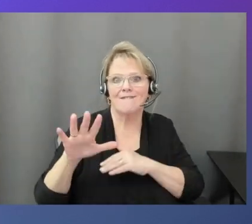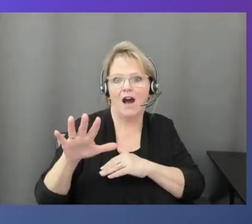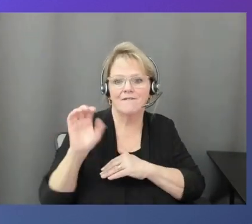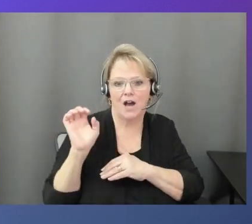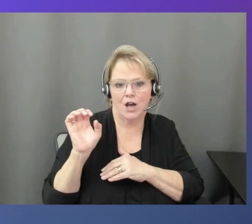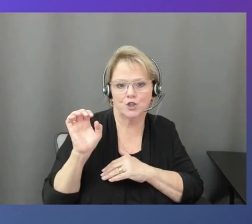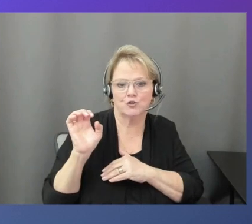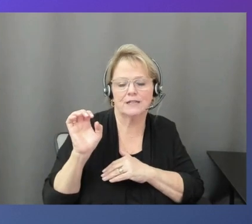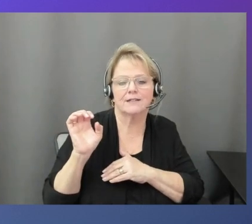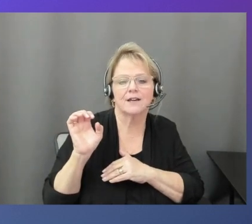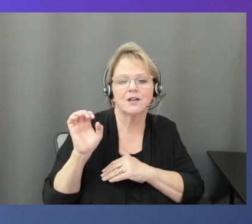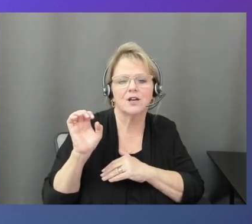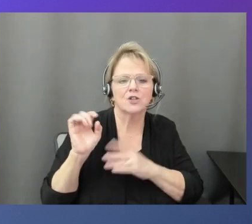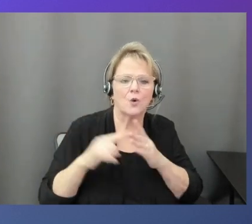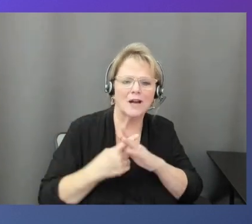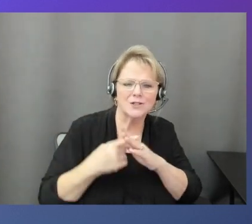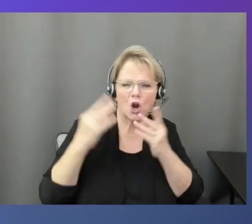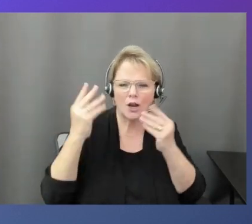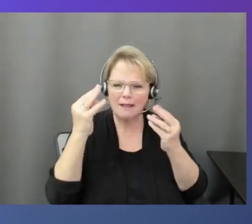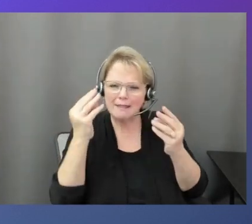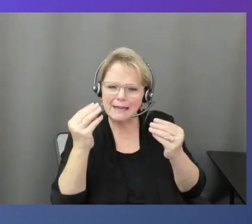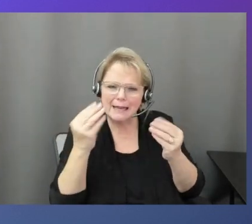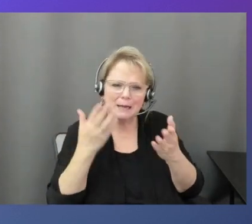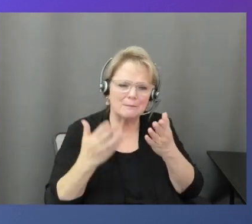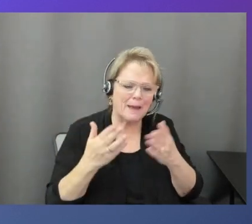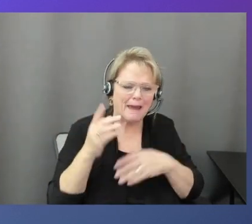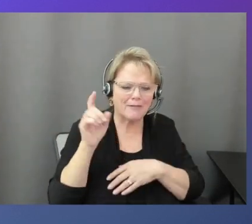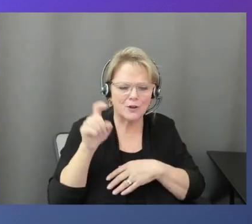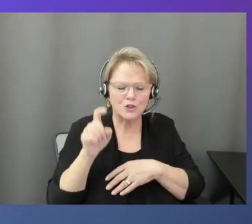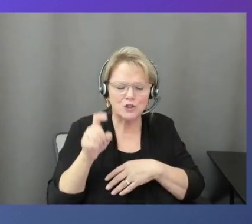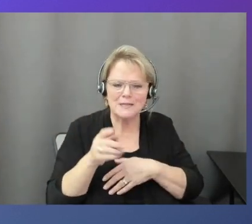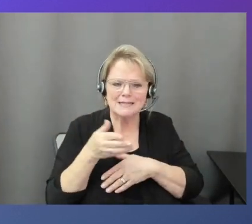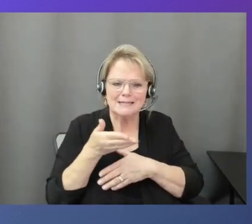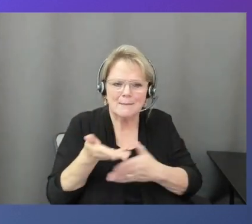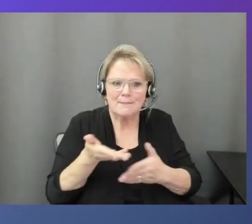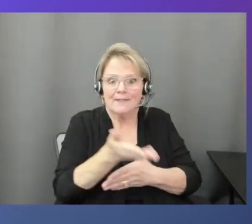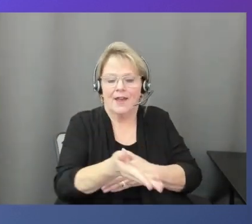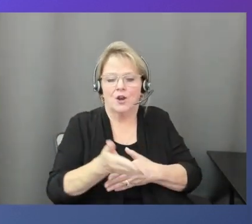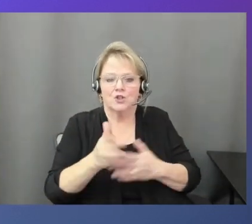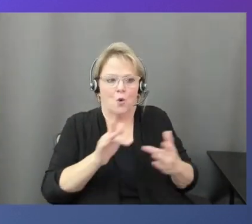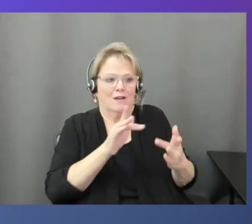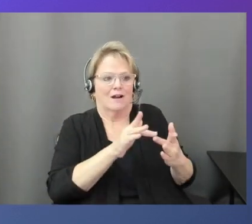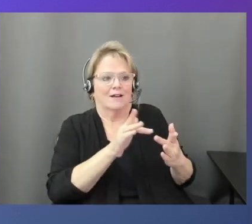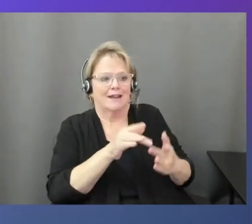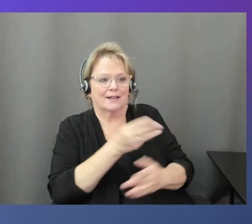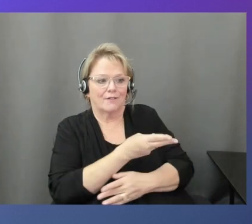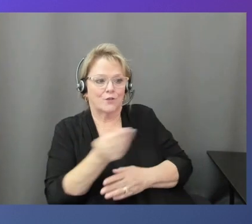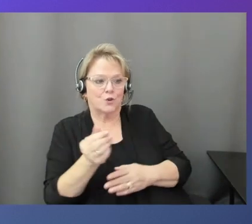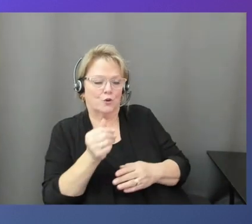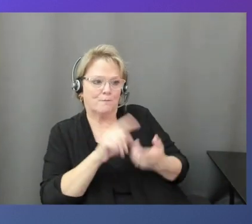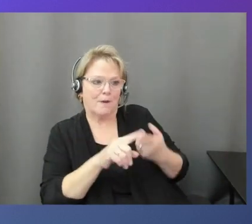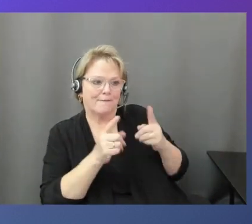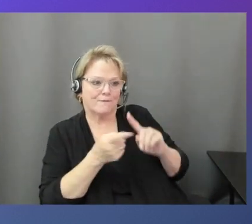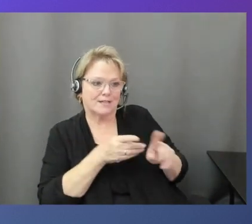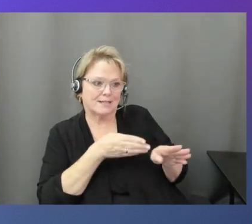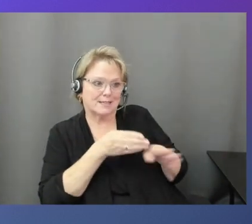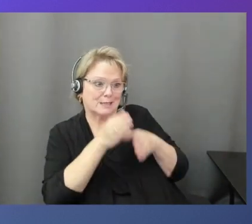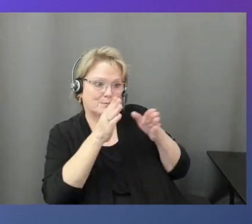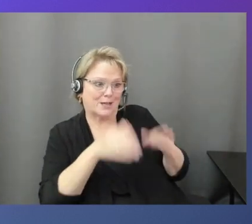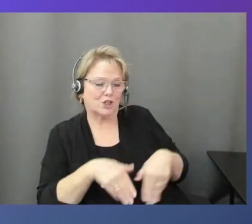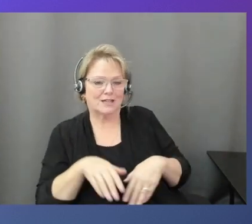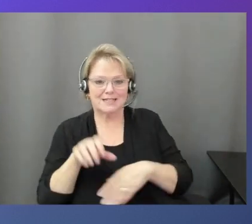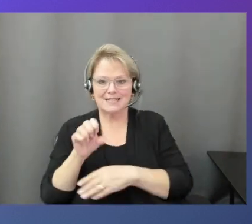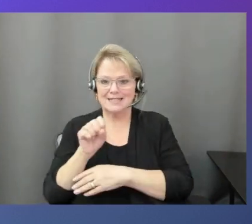thinking, man, there's got to be something there. So I reached out to a few of my friends and specialists in SageMaker, and we came up with a pretty